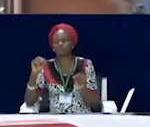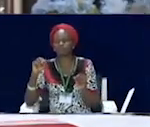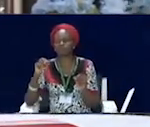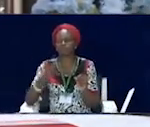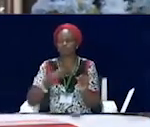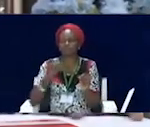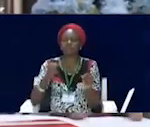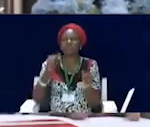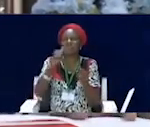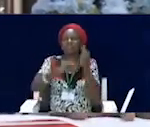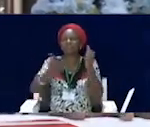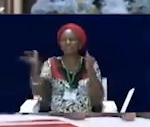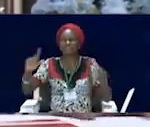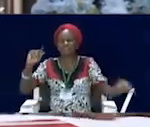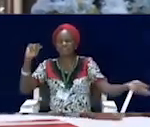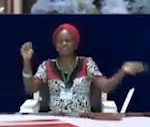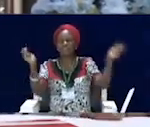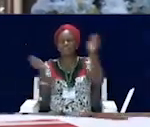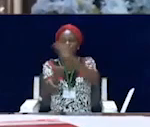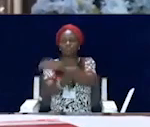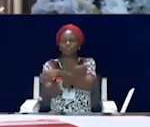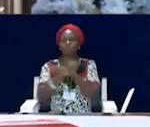And everything changed.